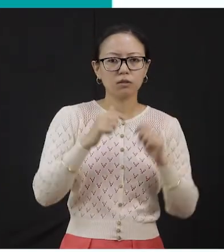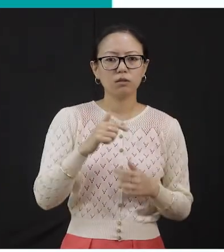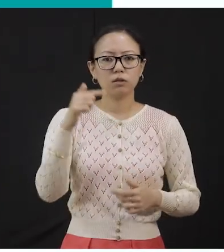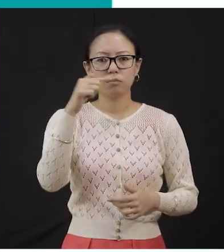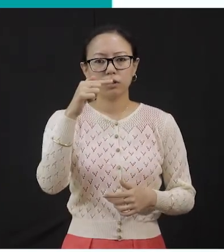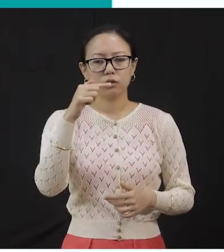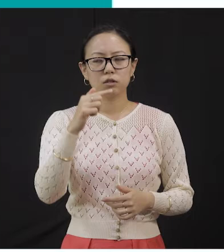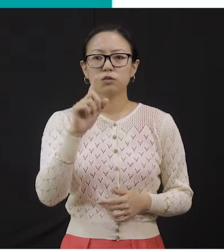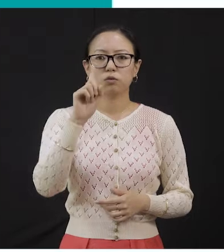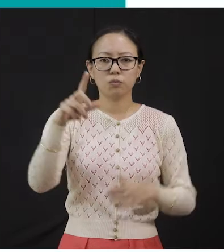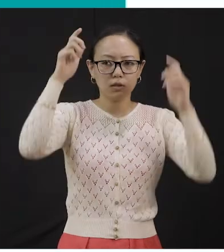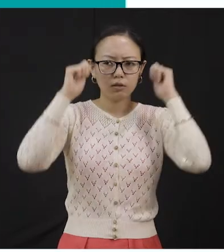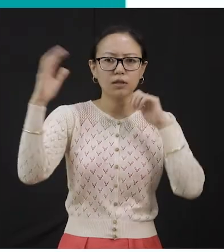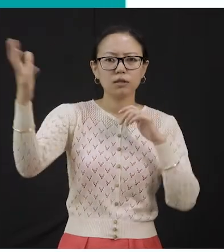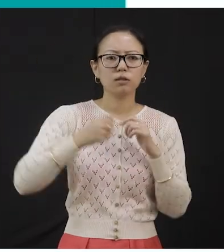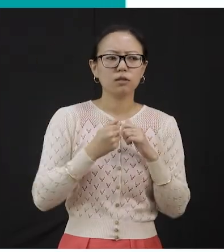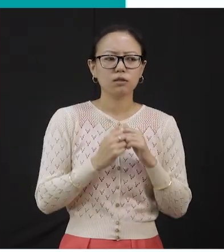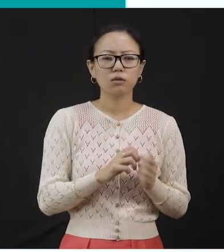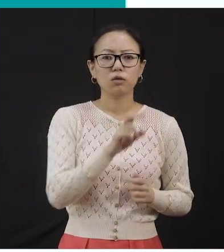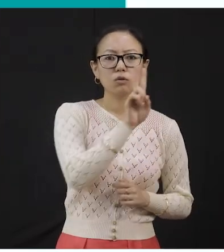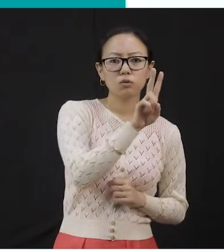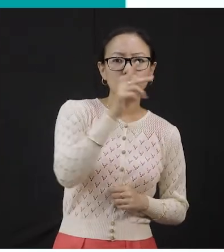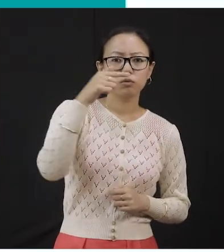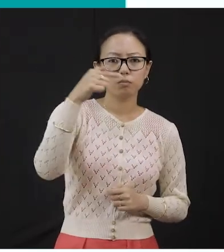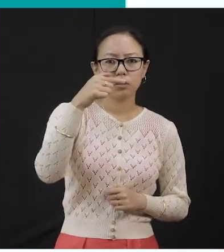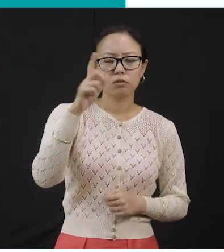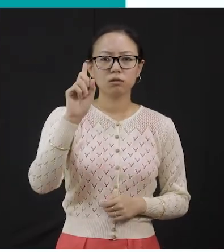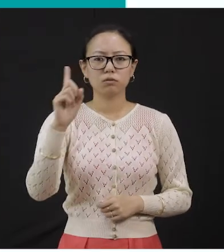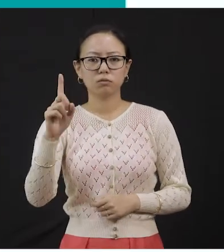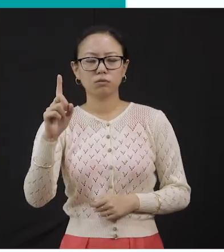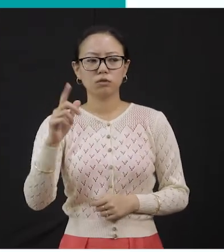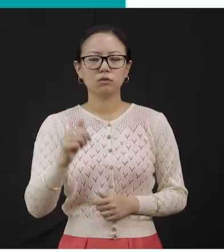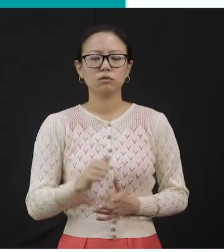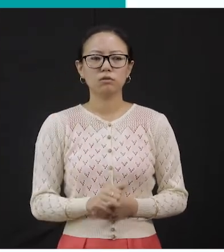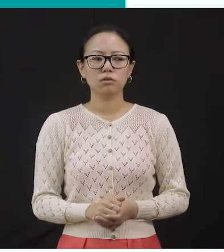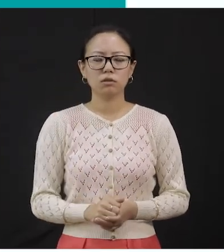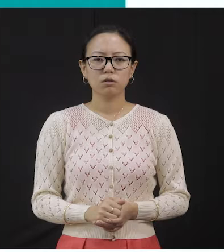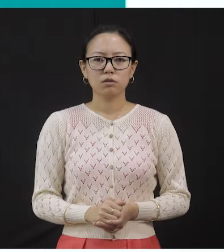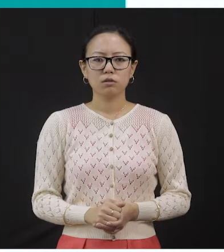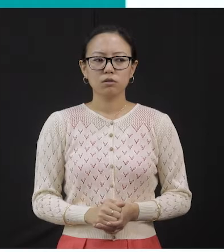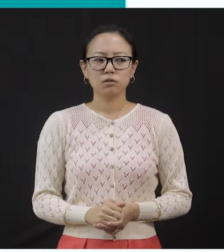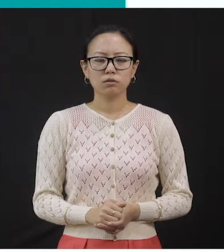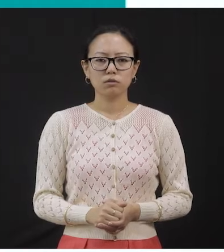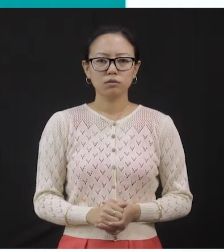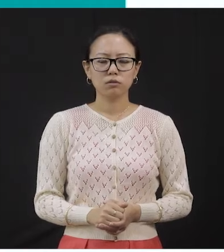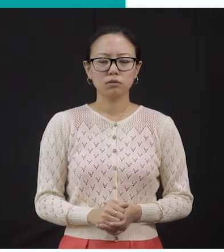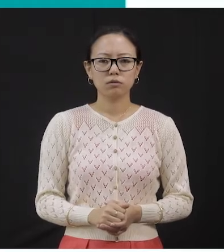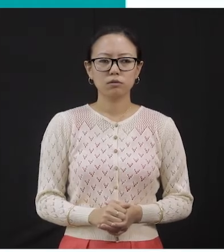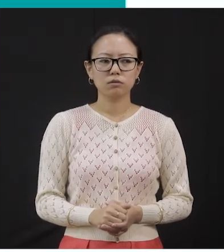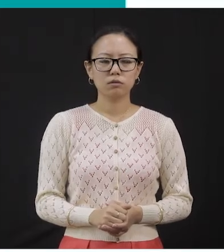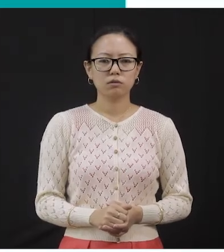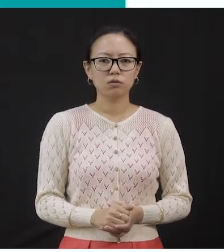here. Okay, I am going to remove 1 hat from here. That is 2 minus